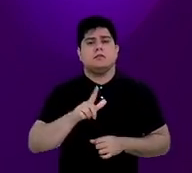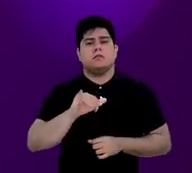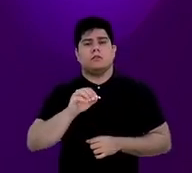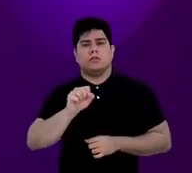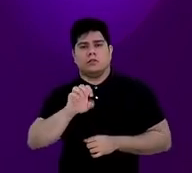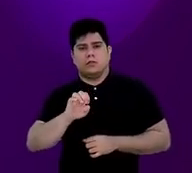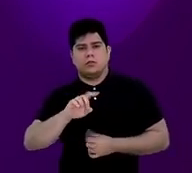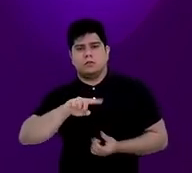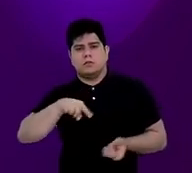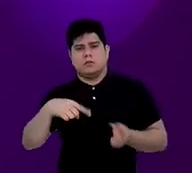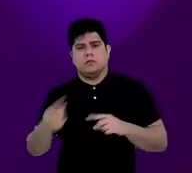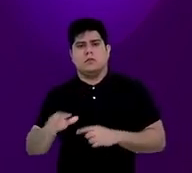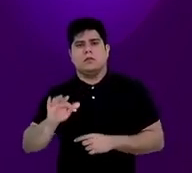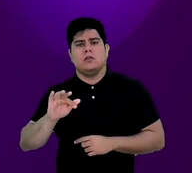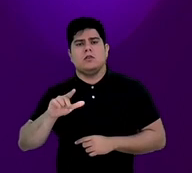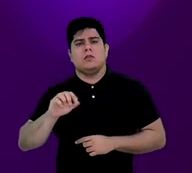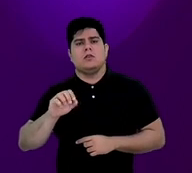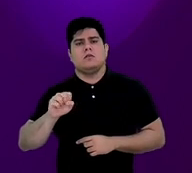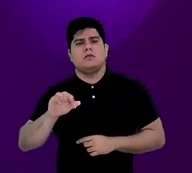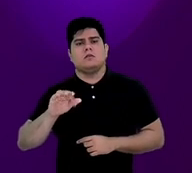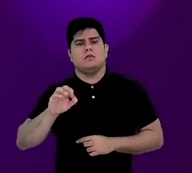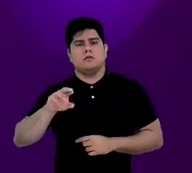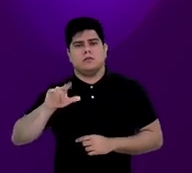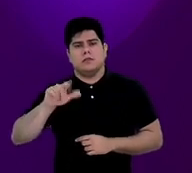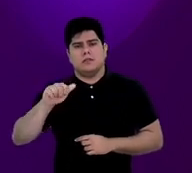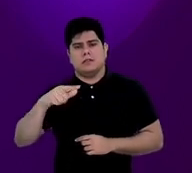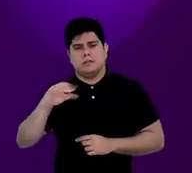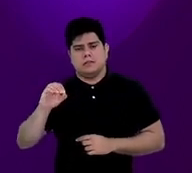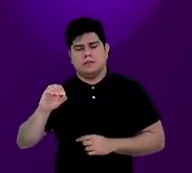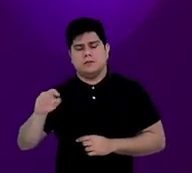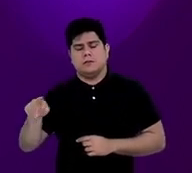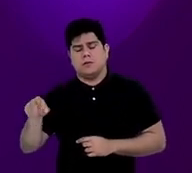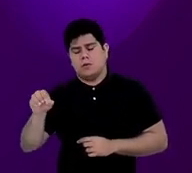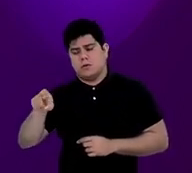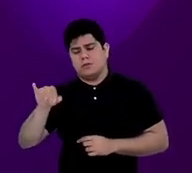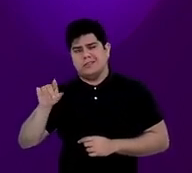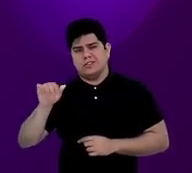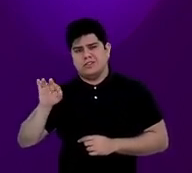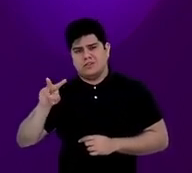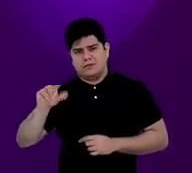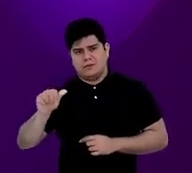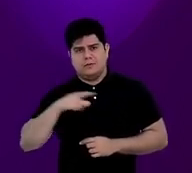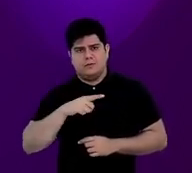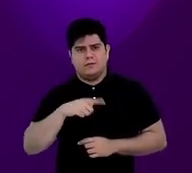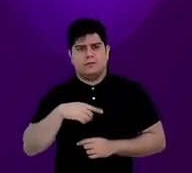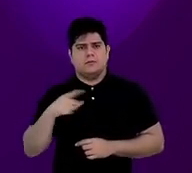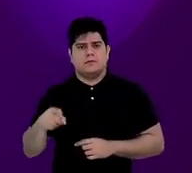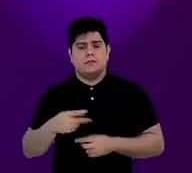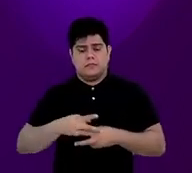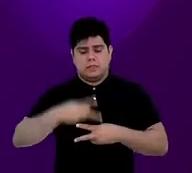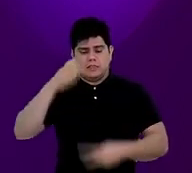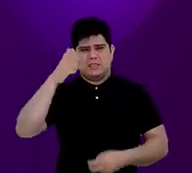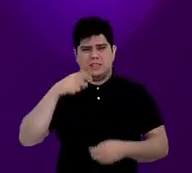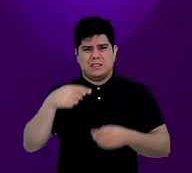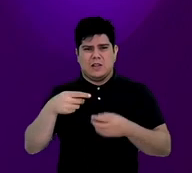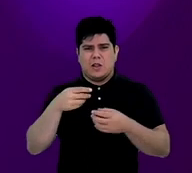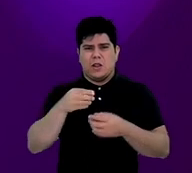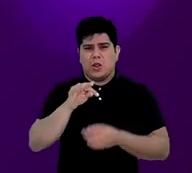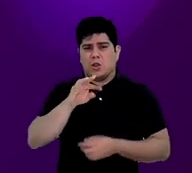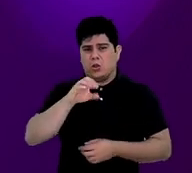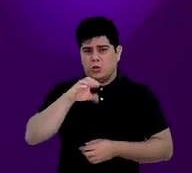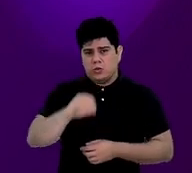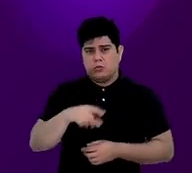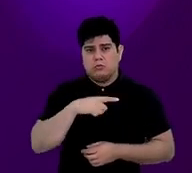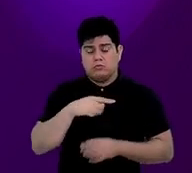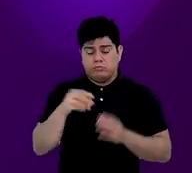important effects. So stem cells in their hypoxic niche carry out glycolysis, but when their